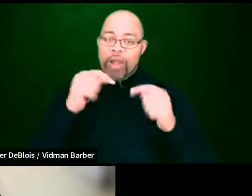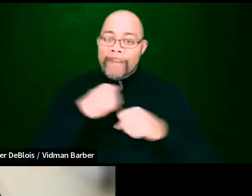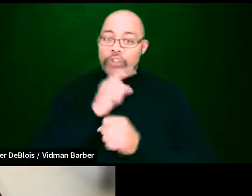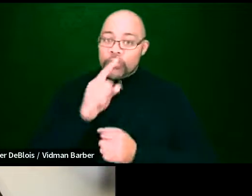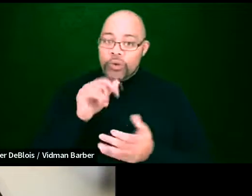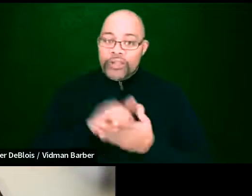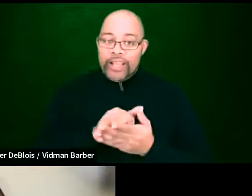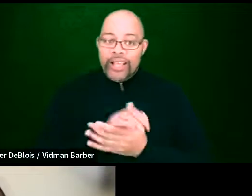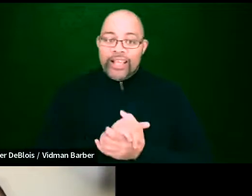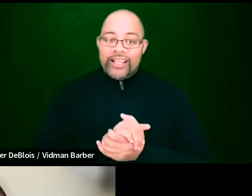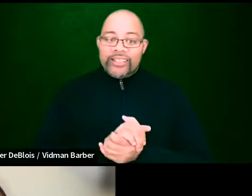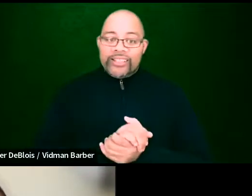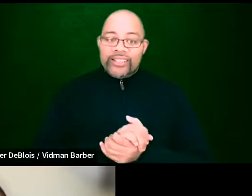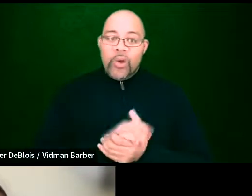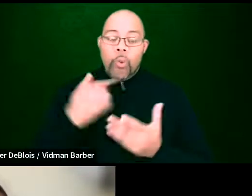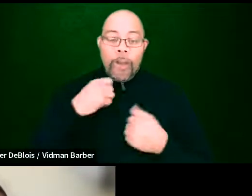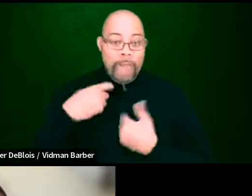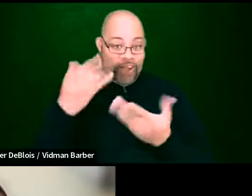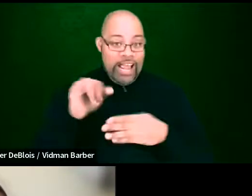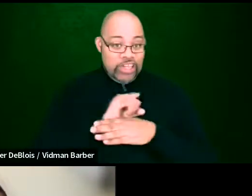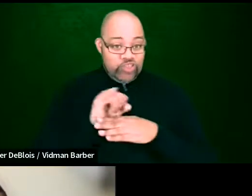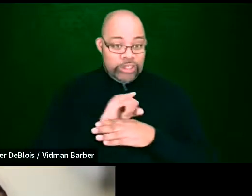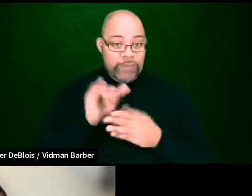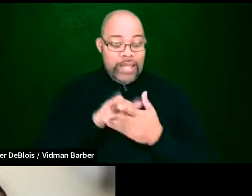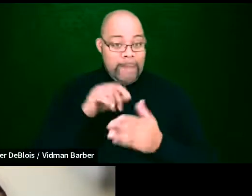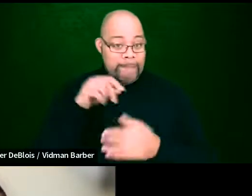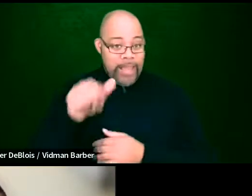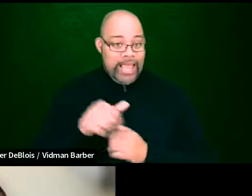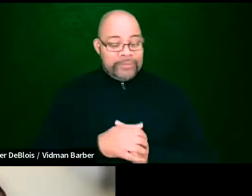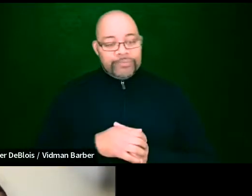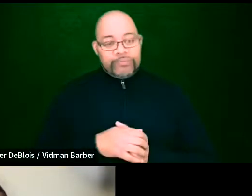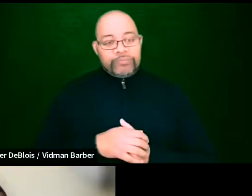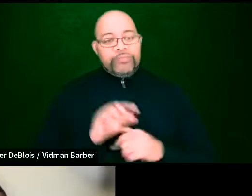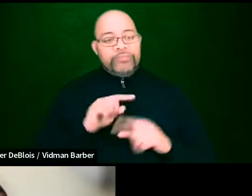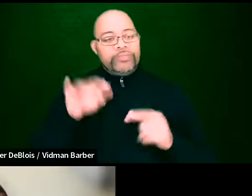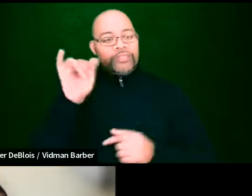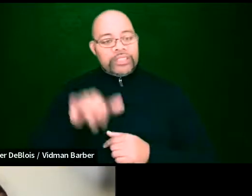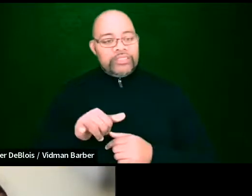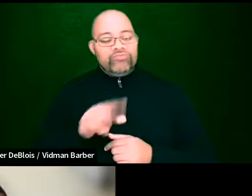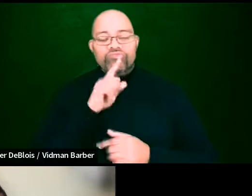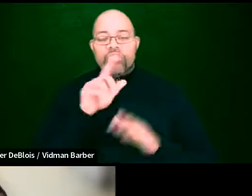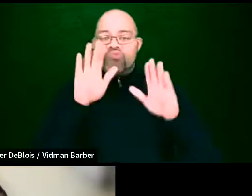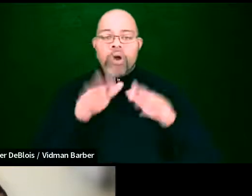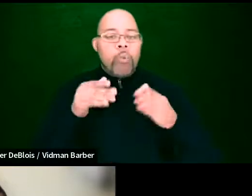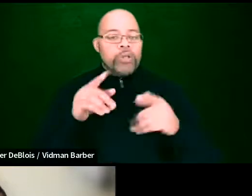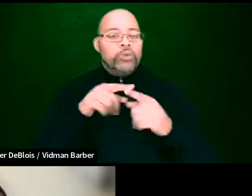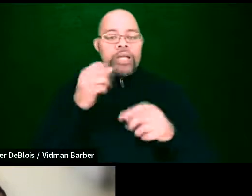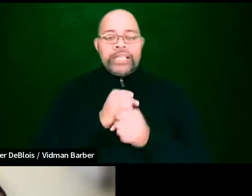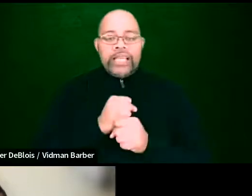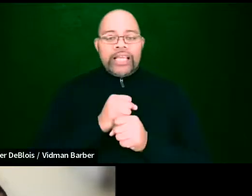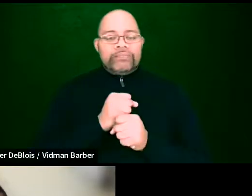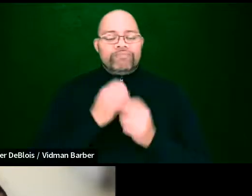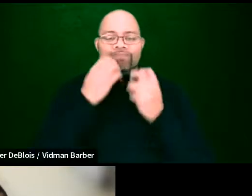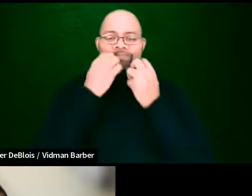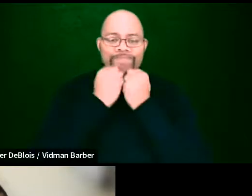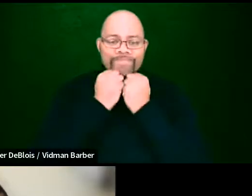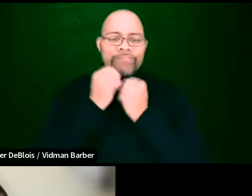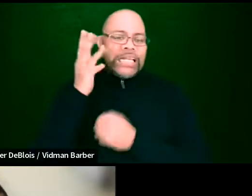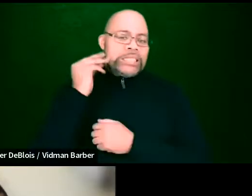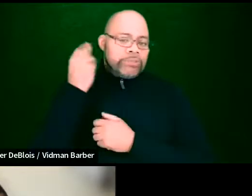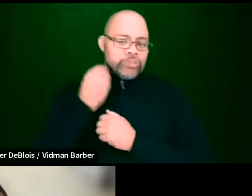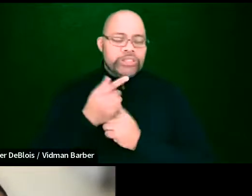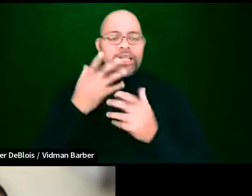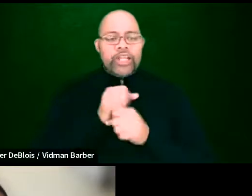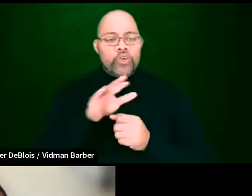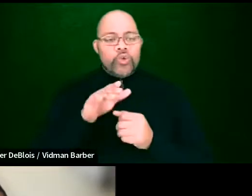that, we provide internships that are paid. But that is like a great way to get invaluable experience, to